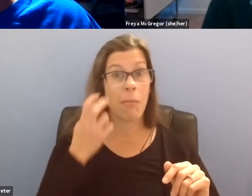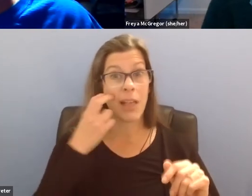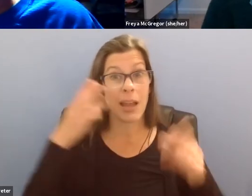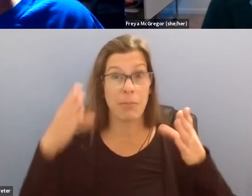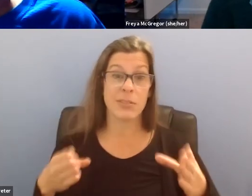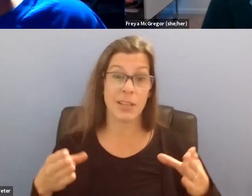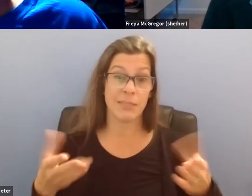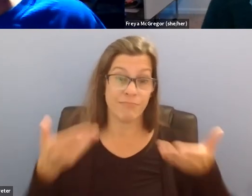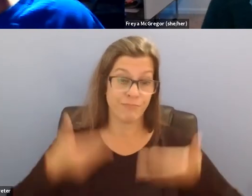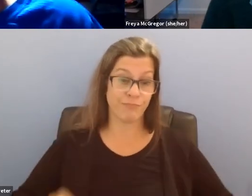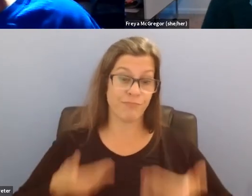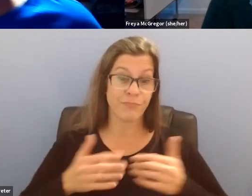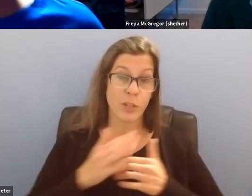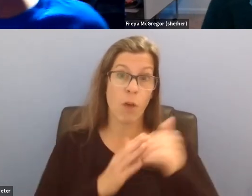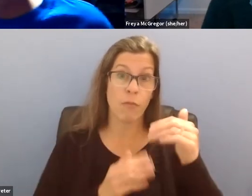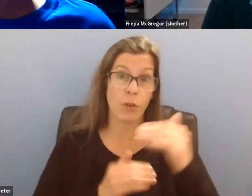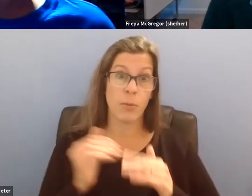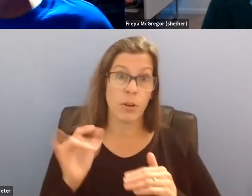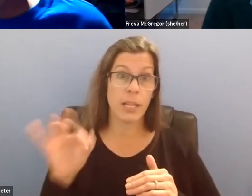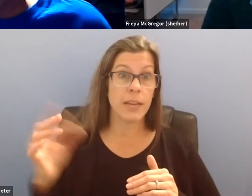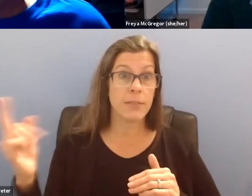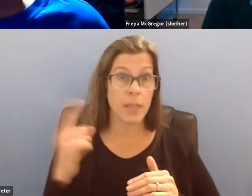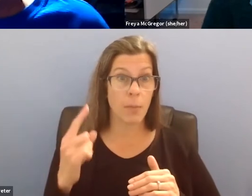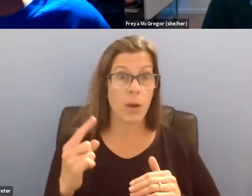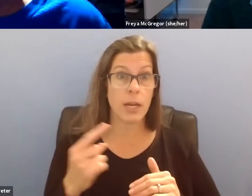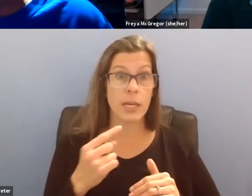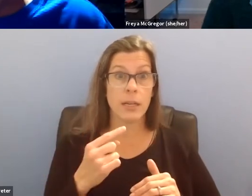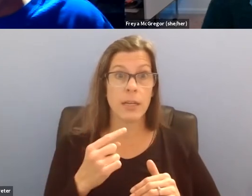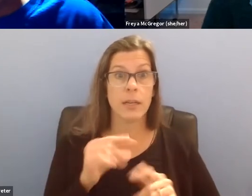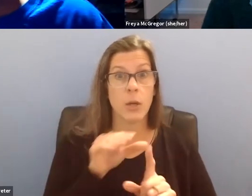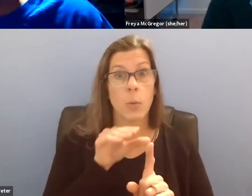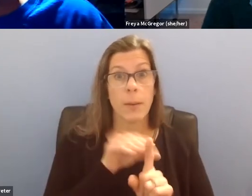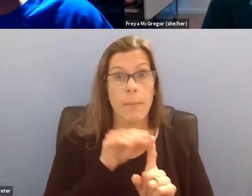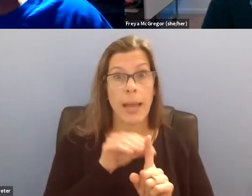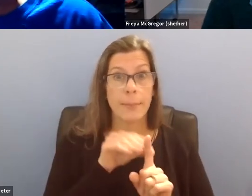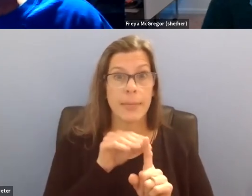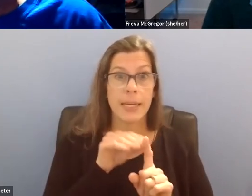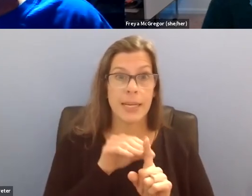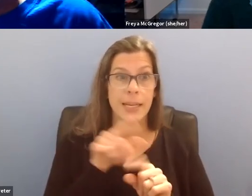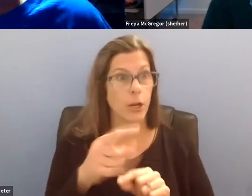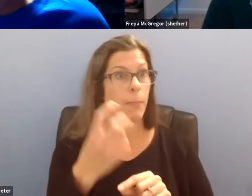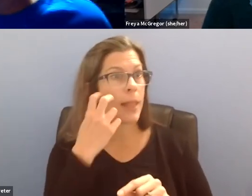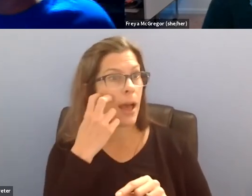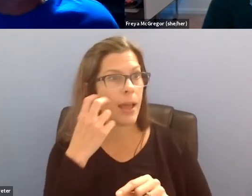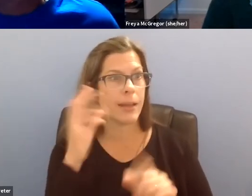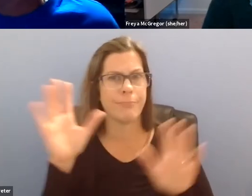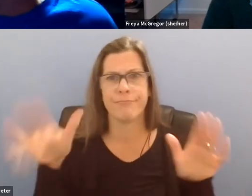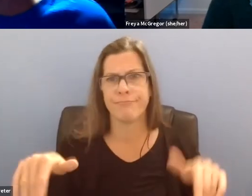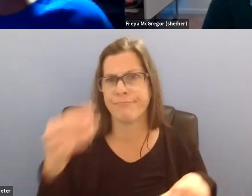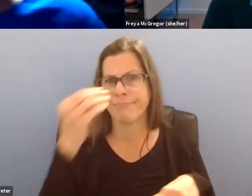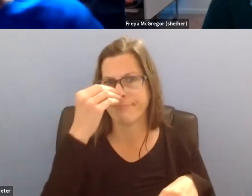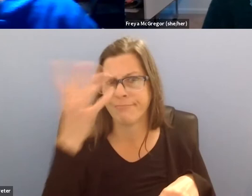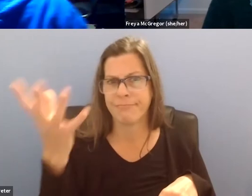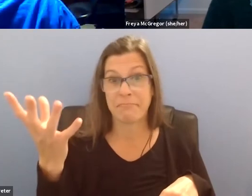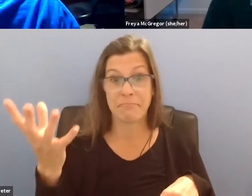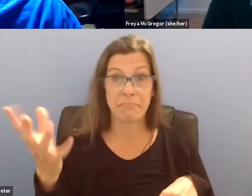I don't get upset if somebody reminds me that I'm blind, but in some way by asking me a question, I'm as comfortable. In fact, I almost am